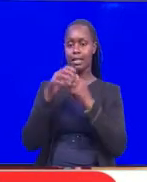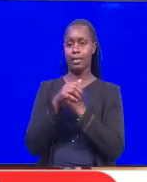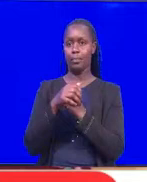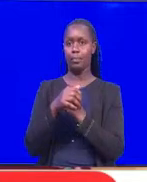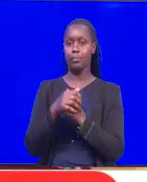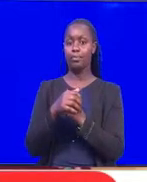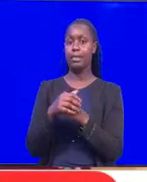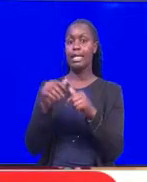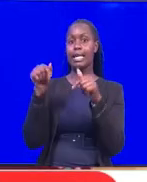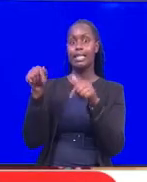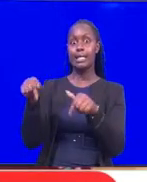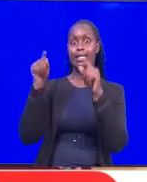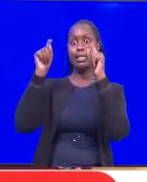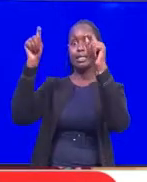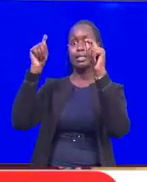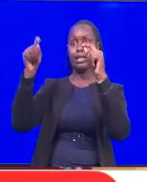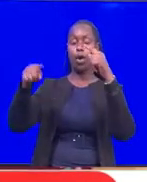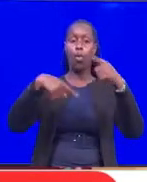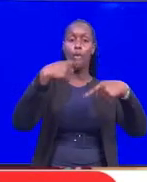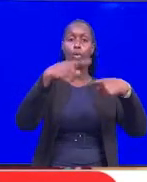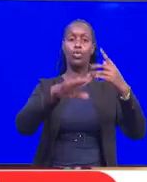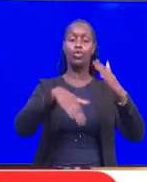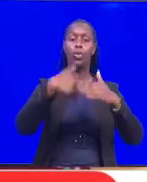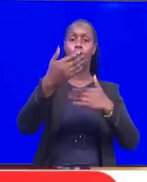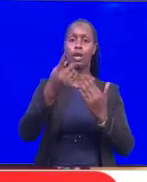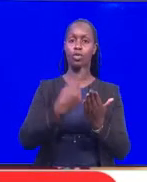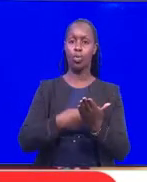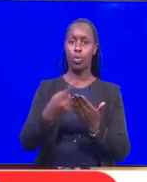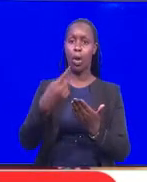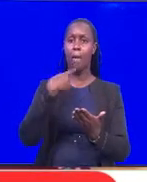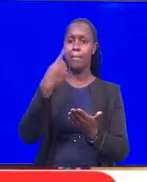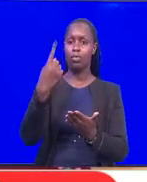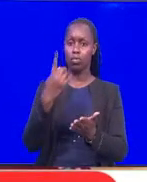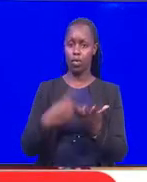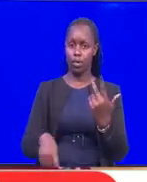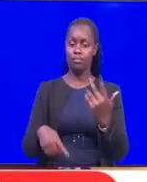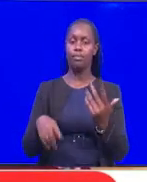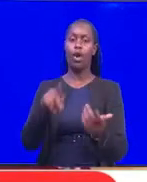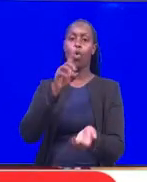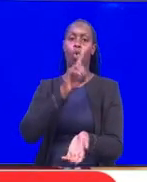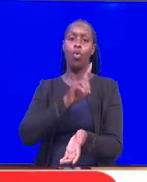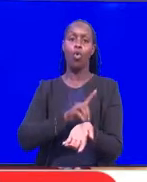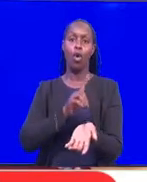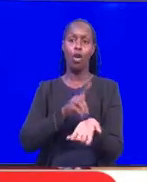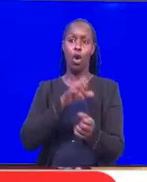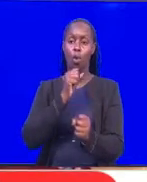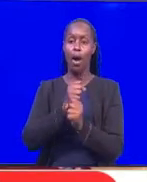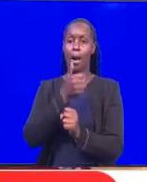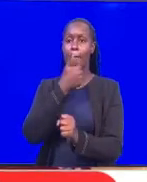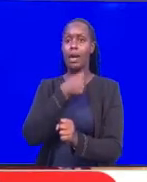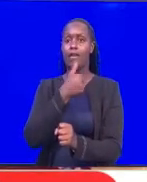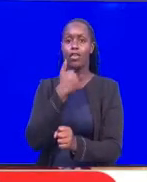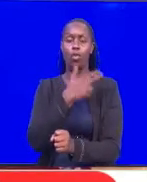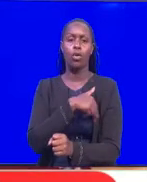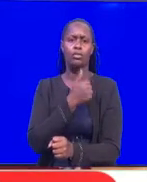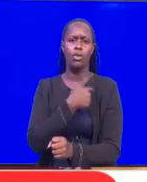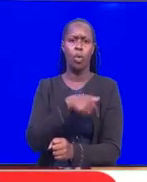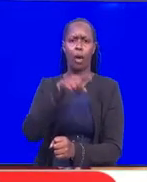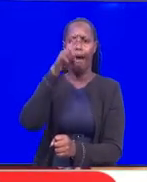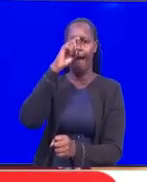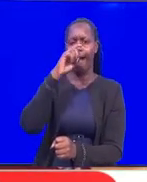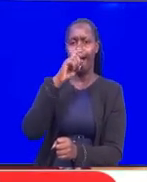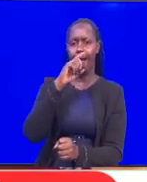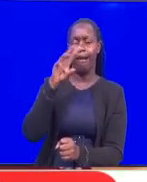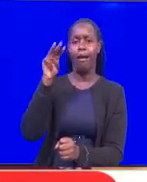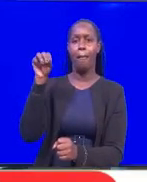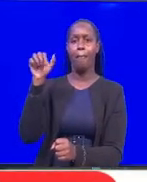next week. We'll see how to make sure that doctors also working in private hospitals like Nairobi Hospital, like Mata Hospital, like Aga Khan, they see the